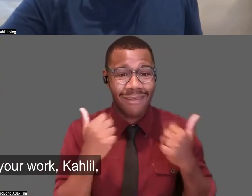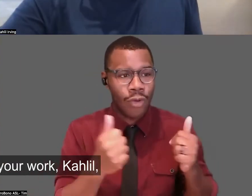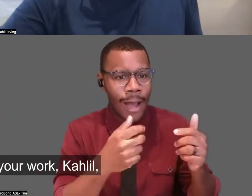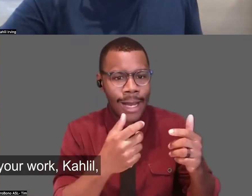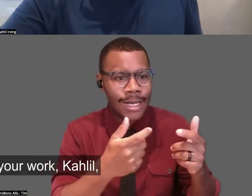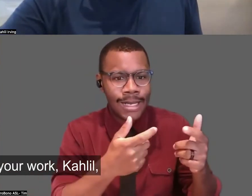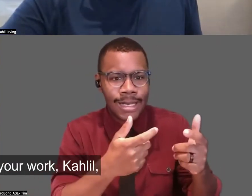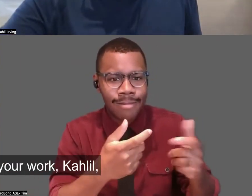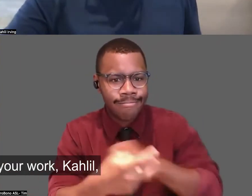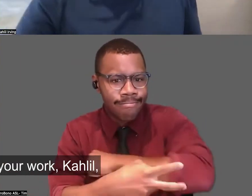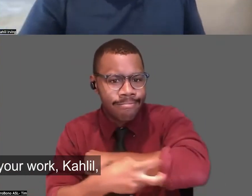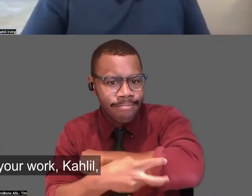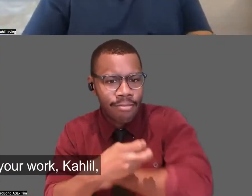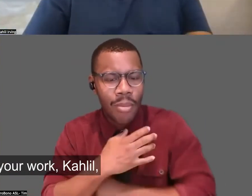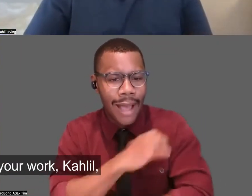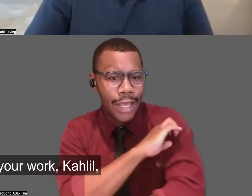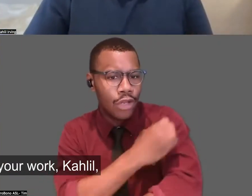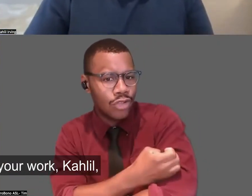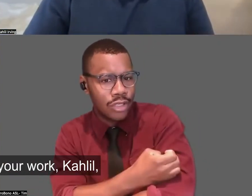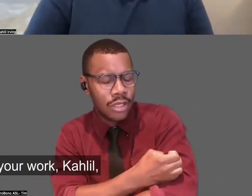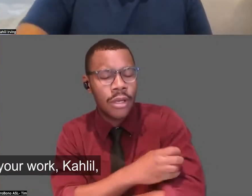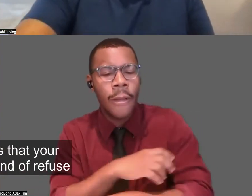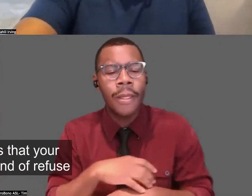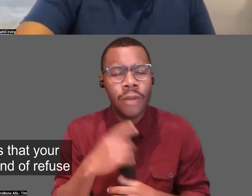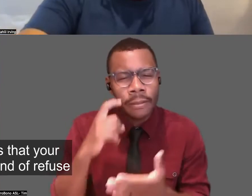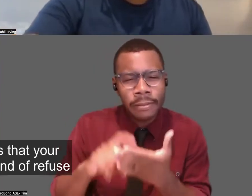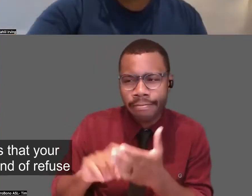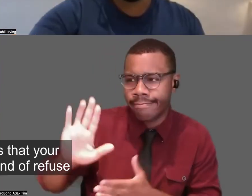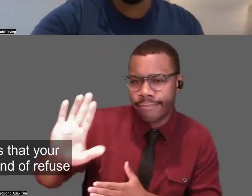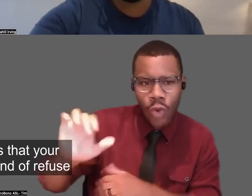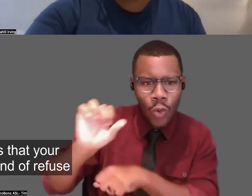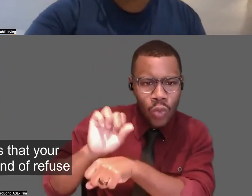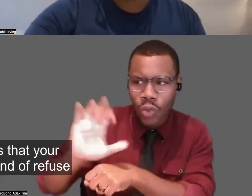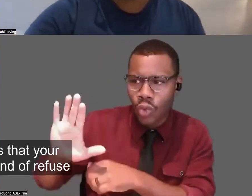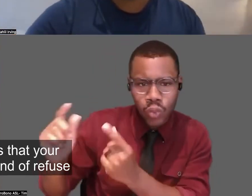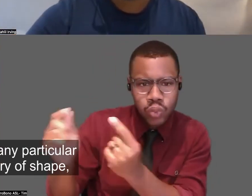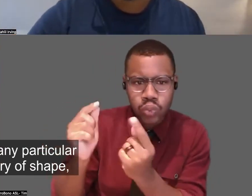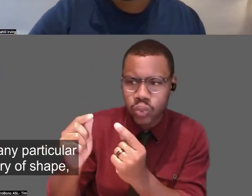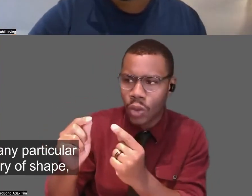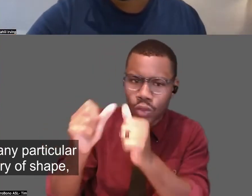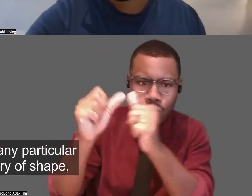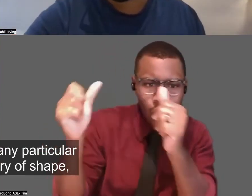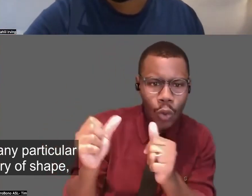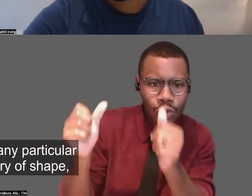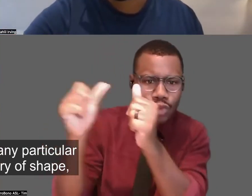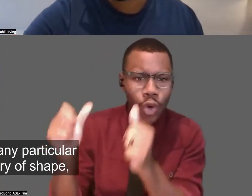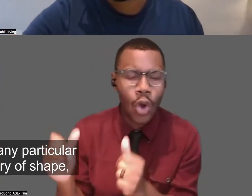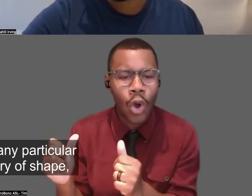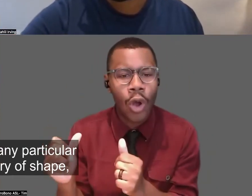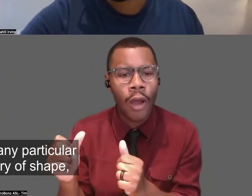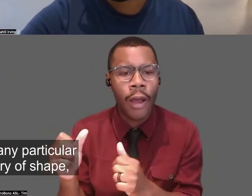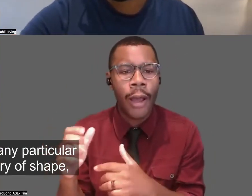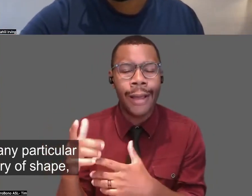see that in your work, Kahlil, in the ways that your sculptures kind of refuse to be held to any particular